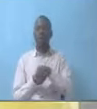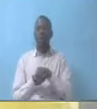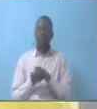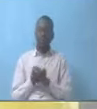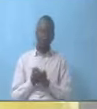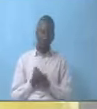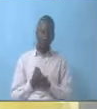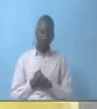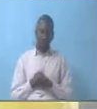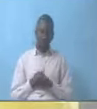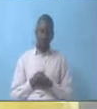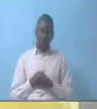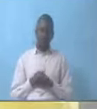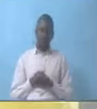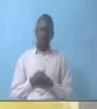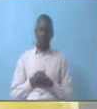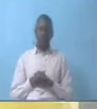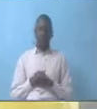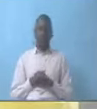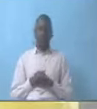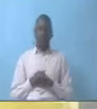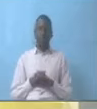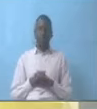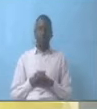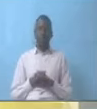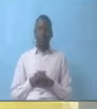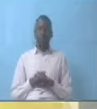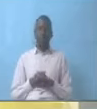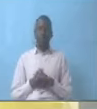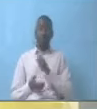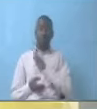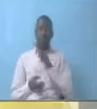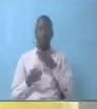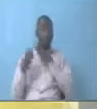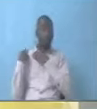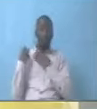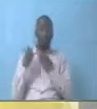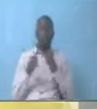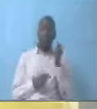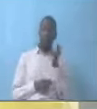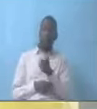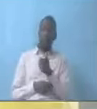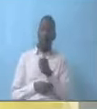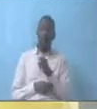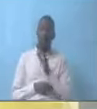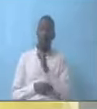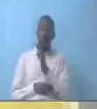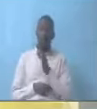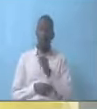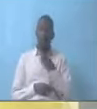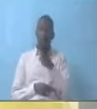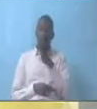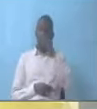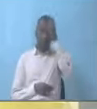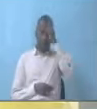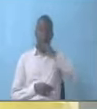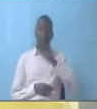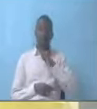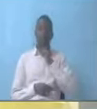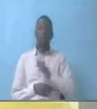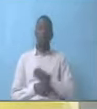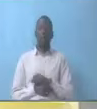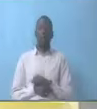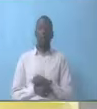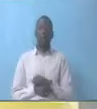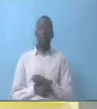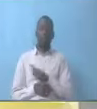for to Banjul, we have to pay his fare. Yen yen ko pasal. We arrive at Banjul police headquarters about